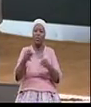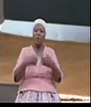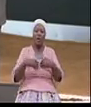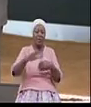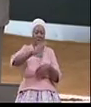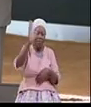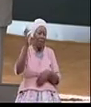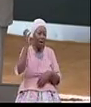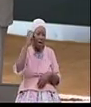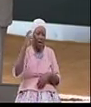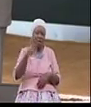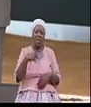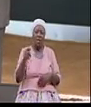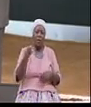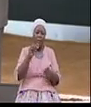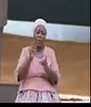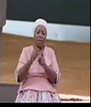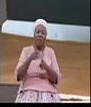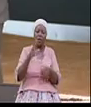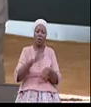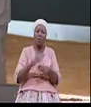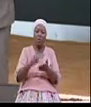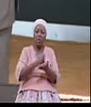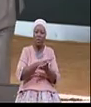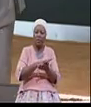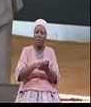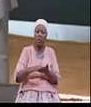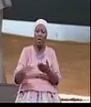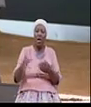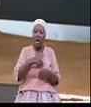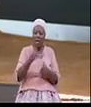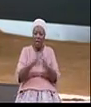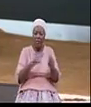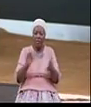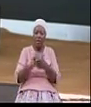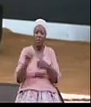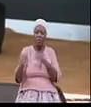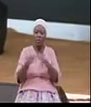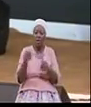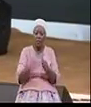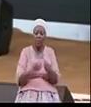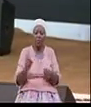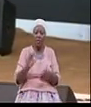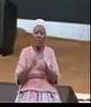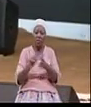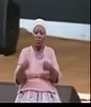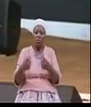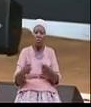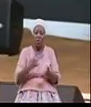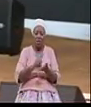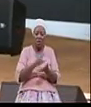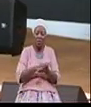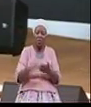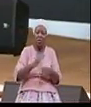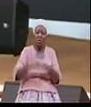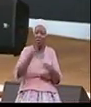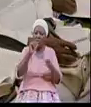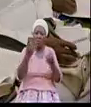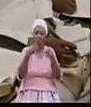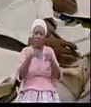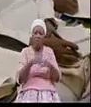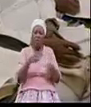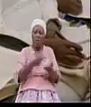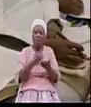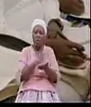the message of sanctification. And everything you do, everywhere you go, sanctification does not come in.